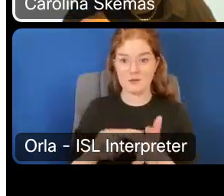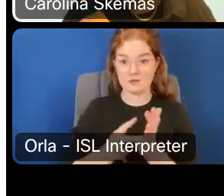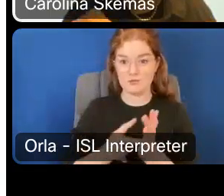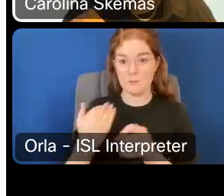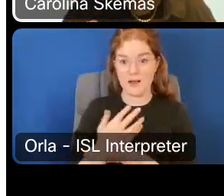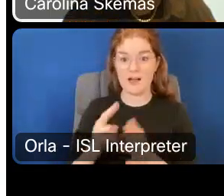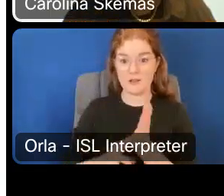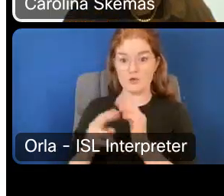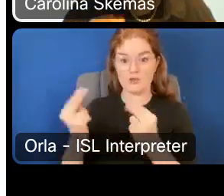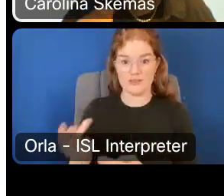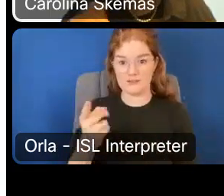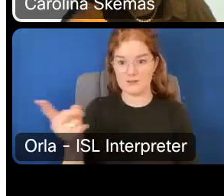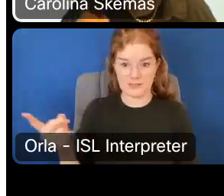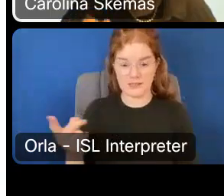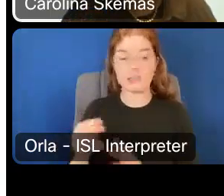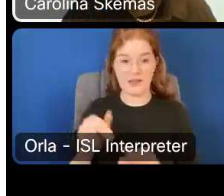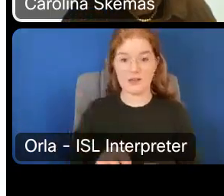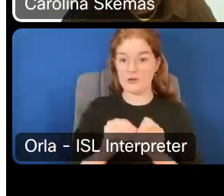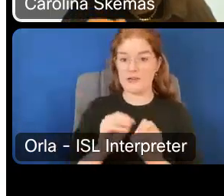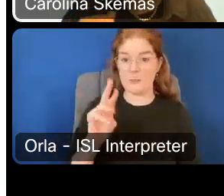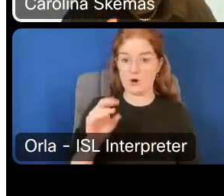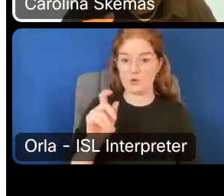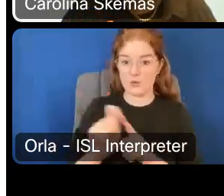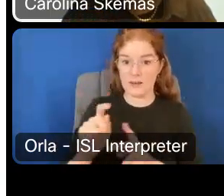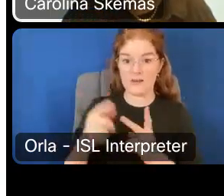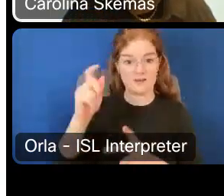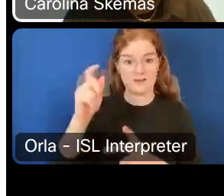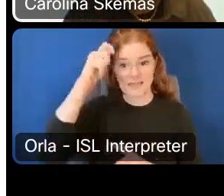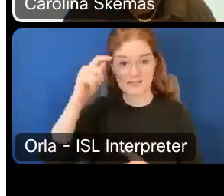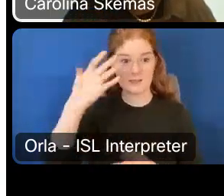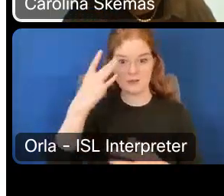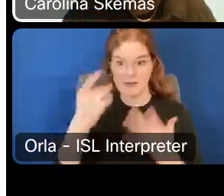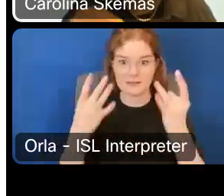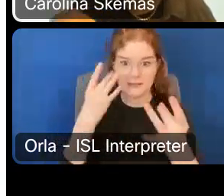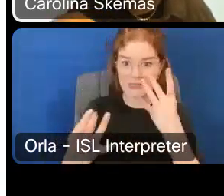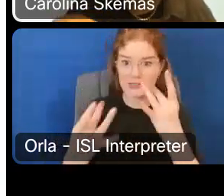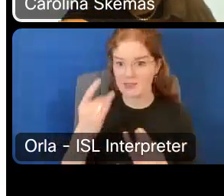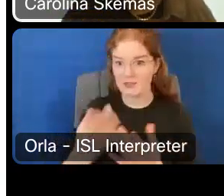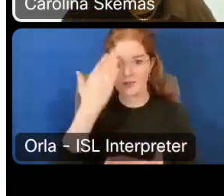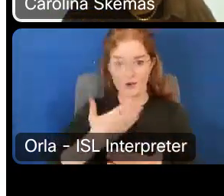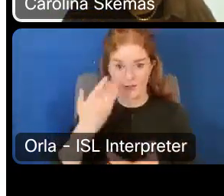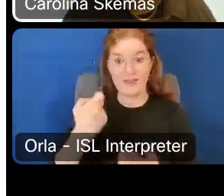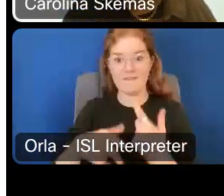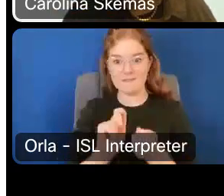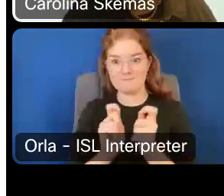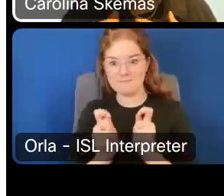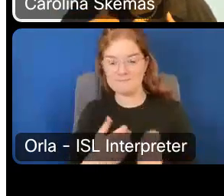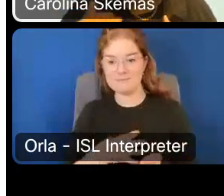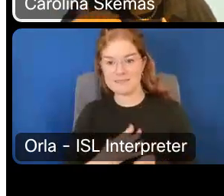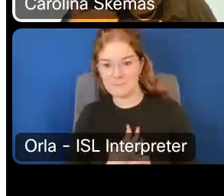develop prototypes and test to learn and then adapt, so that we can